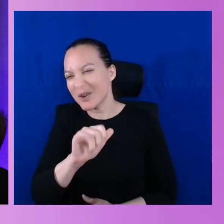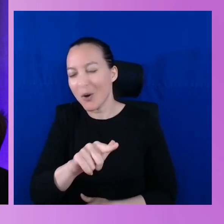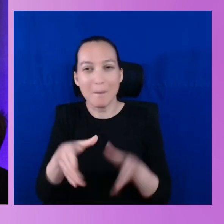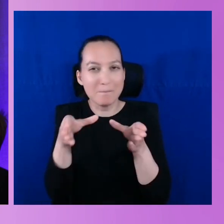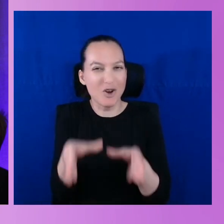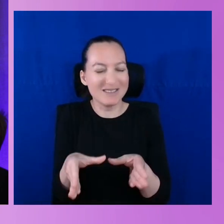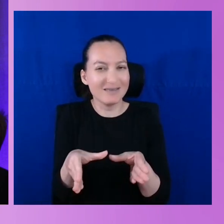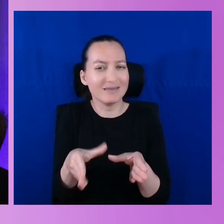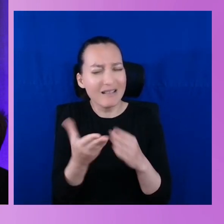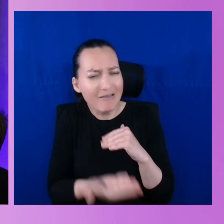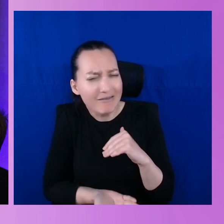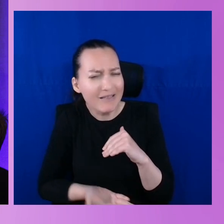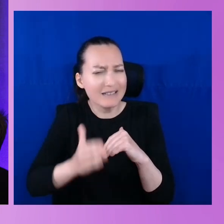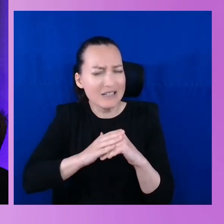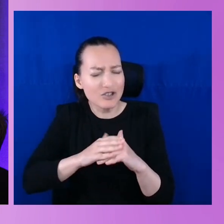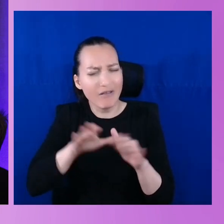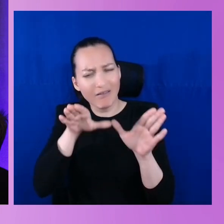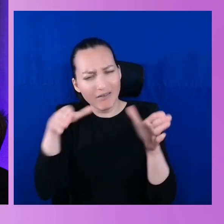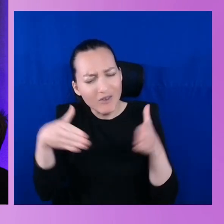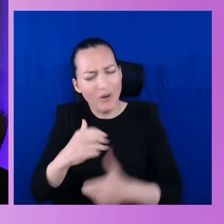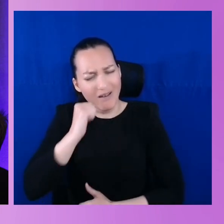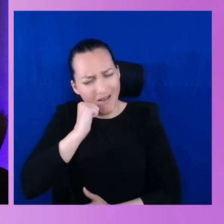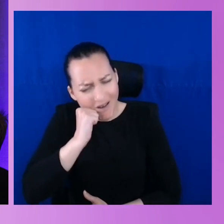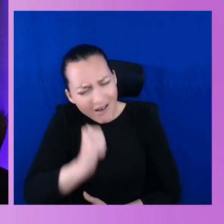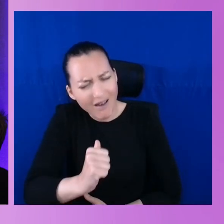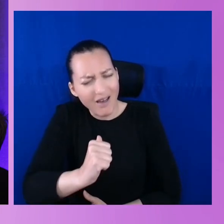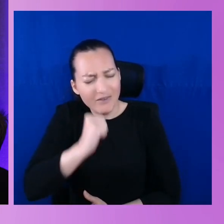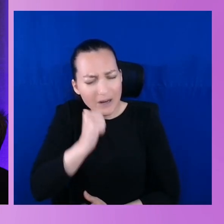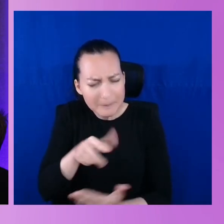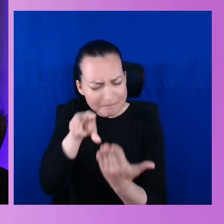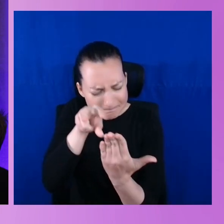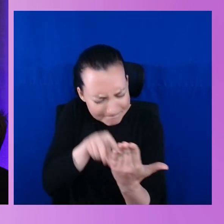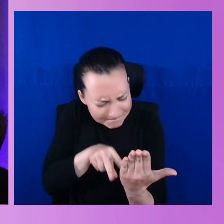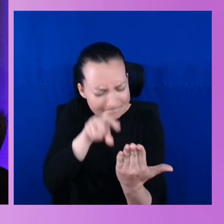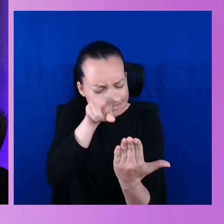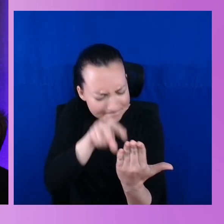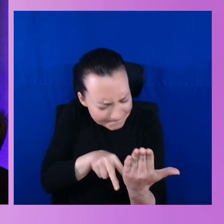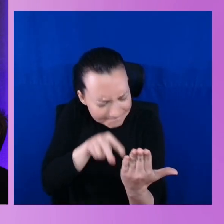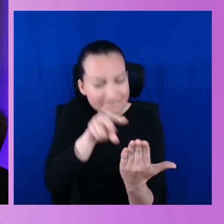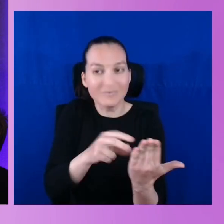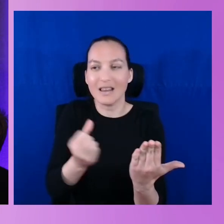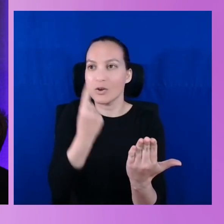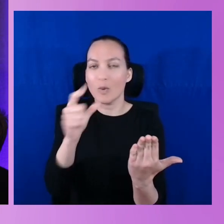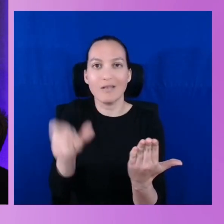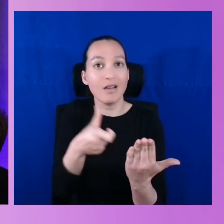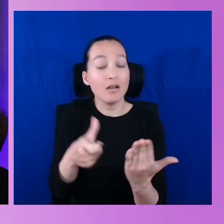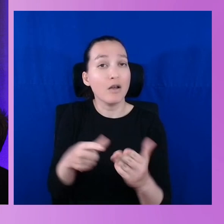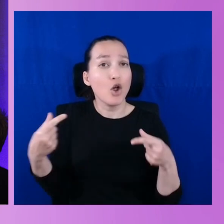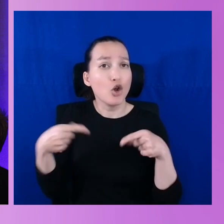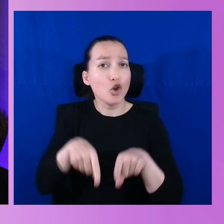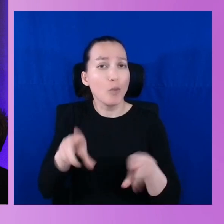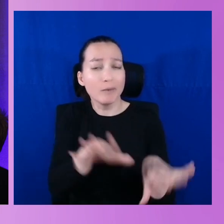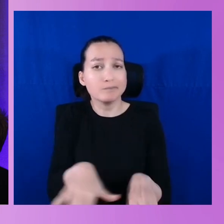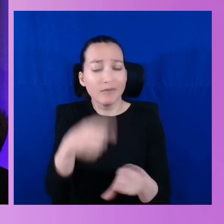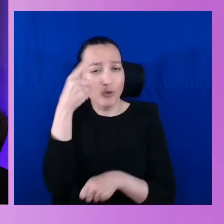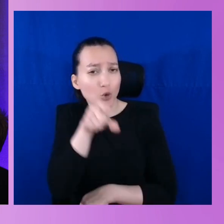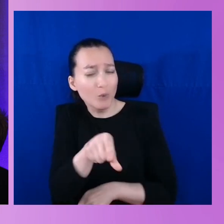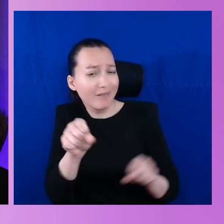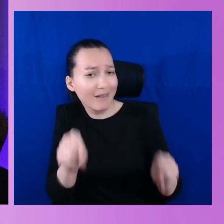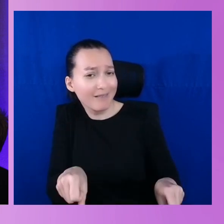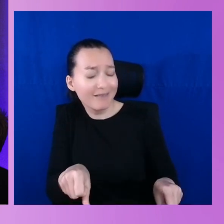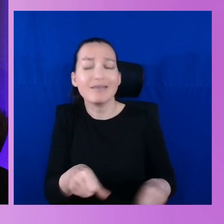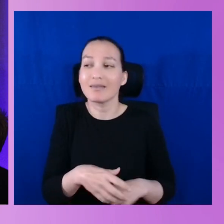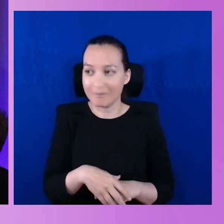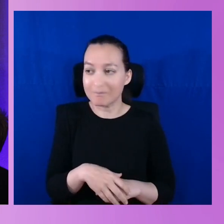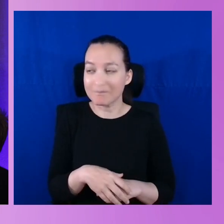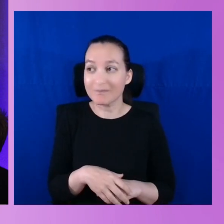additional battery power every day to consume what anyone else would. Well, now Copilot does that for you. And it's also